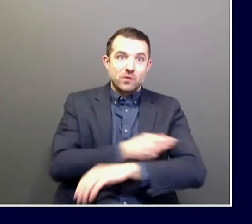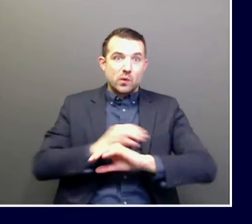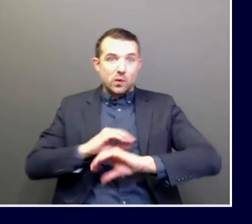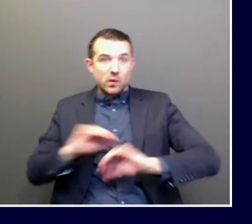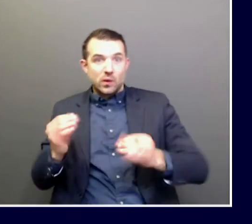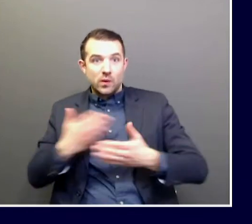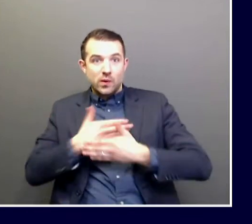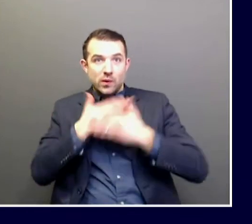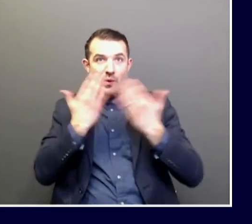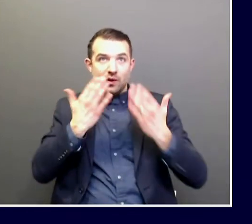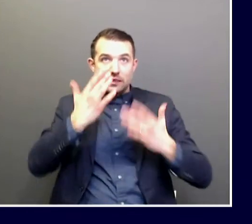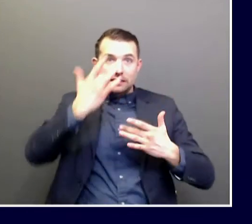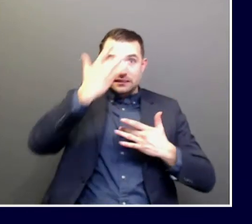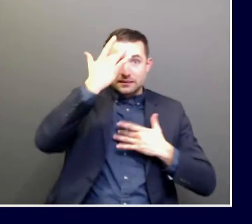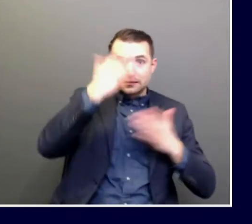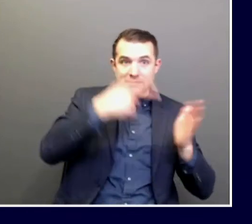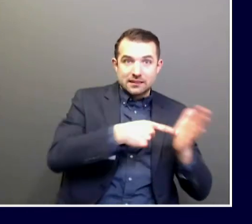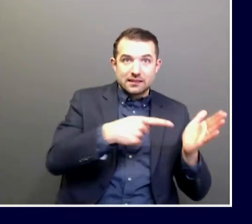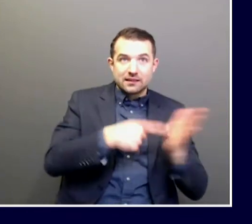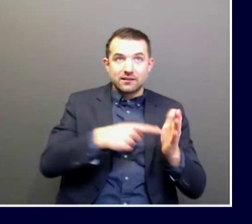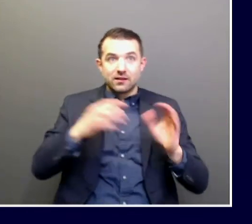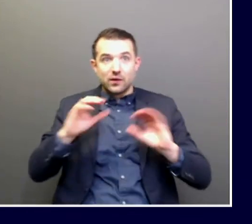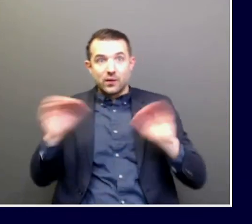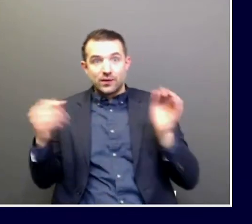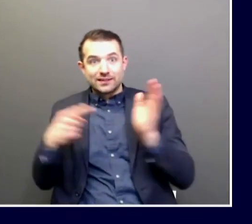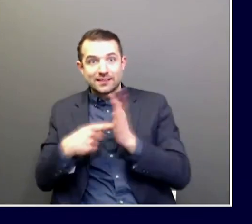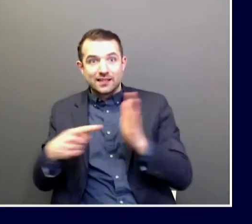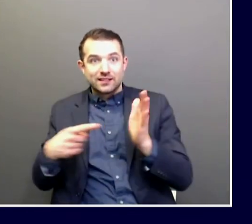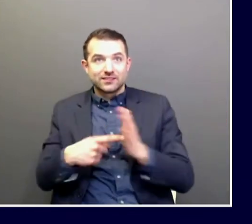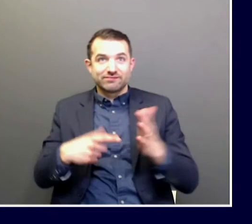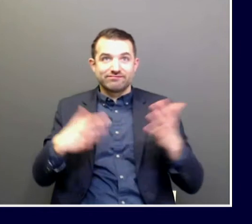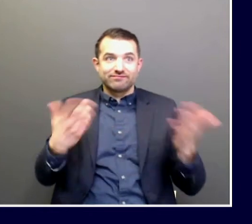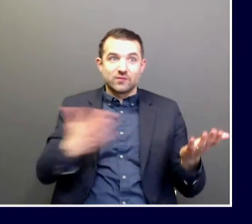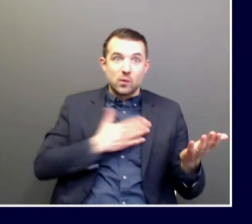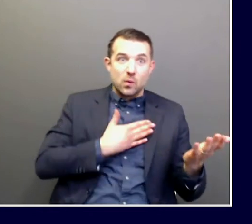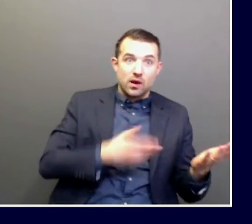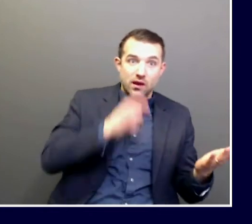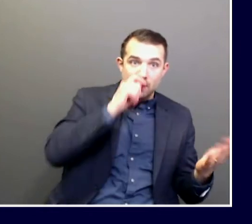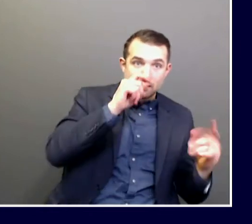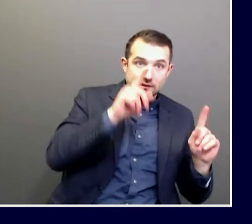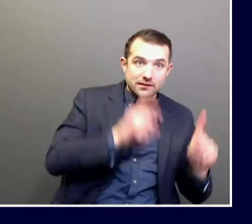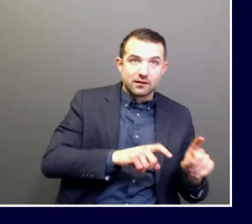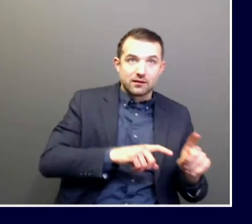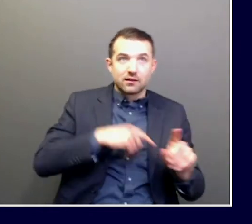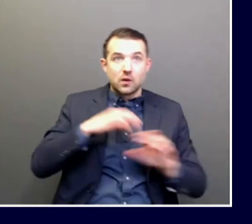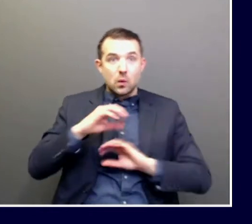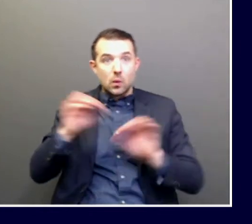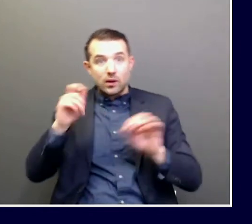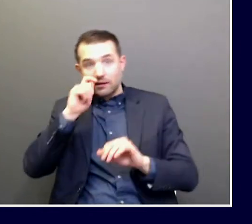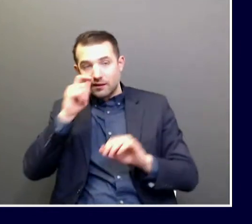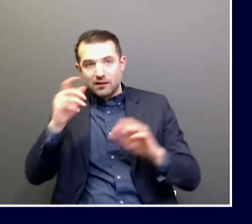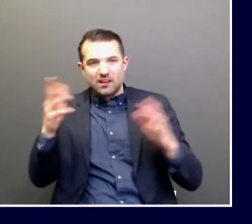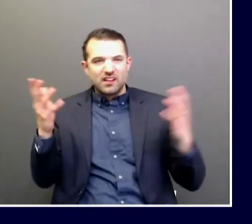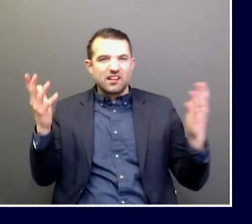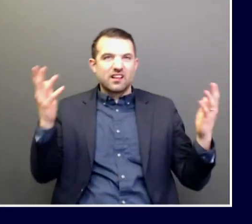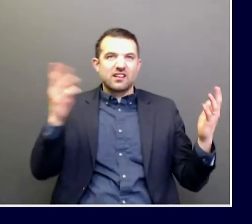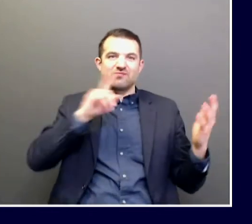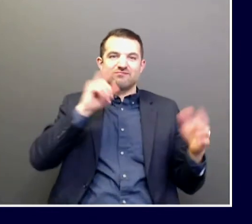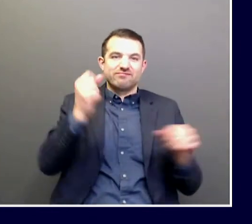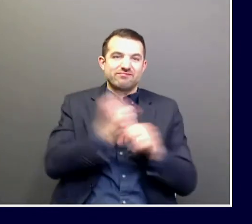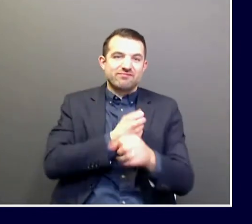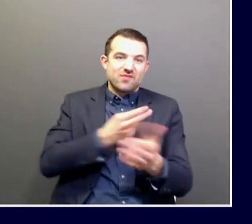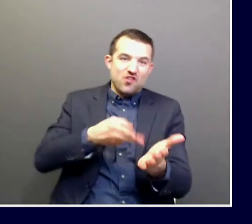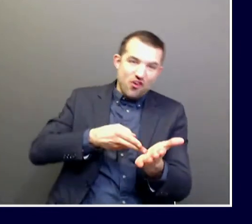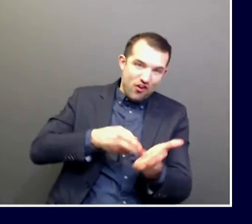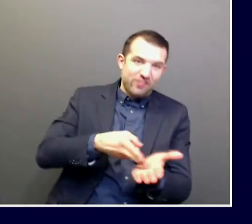and non-symptomatic, those who decide to get tested, those who don't get tested. In that sense, it is a true population